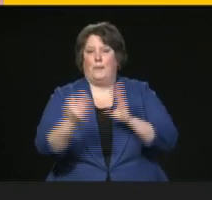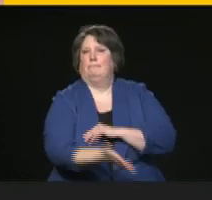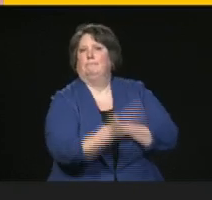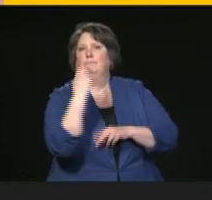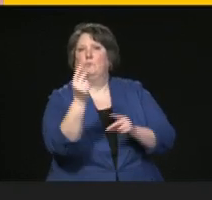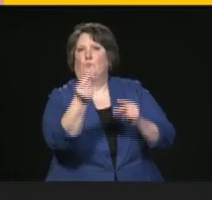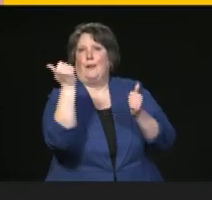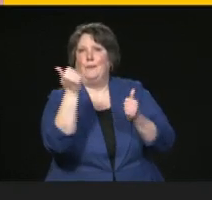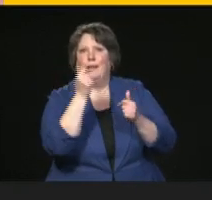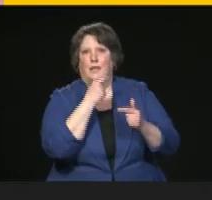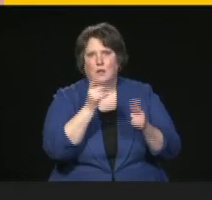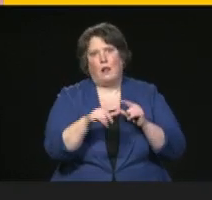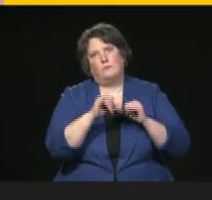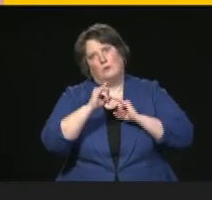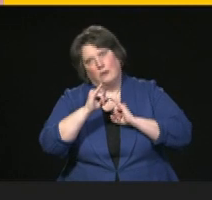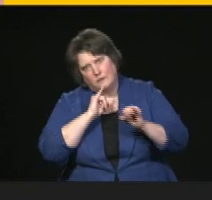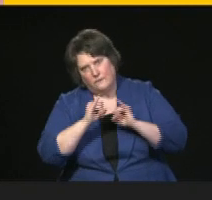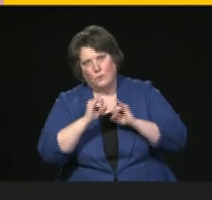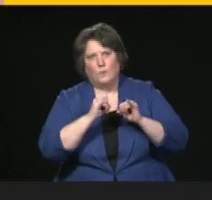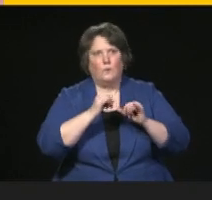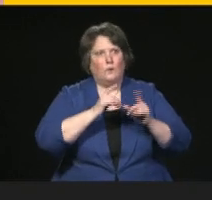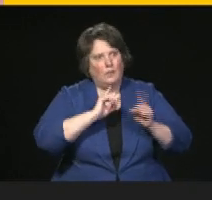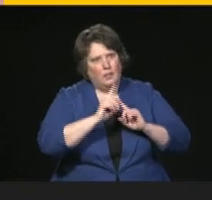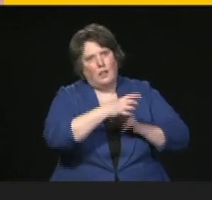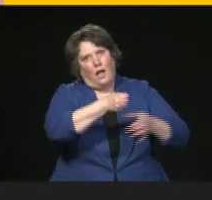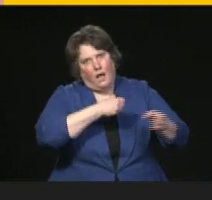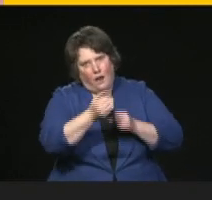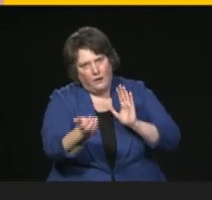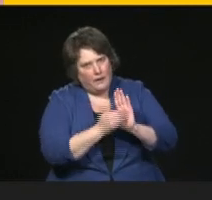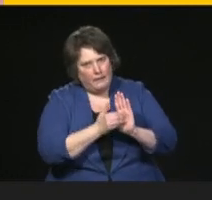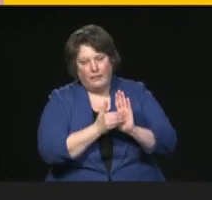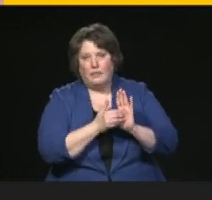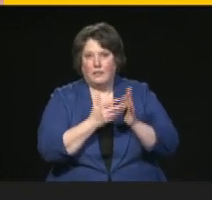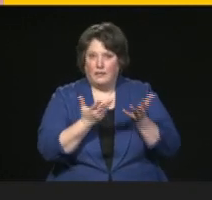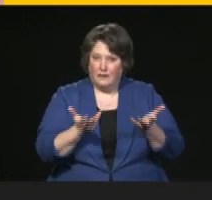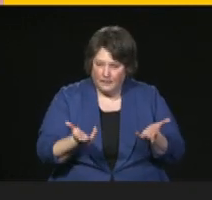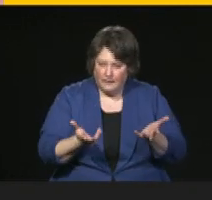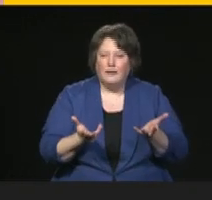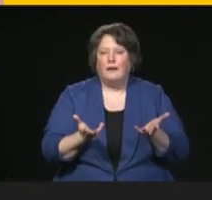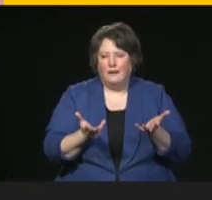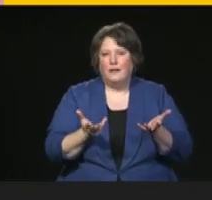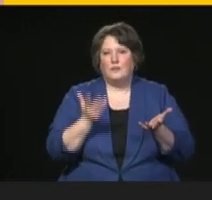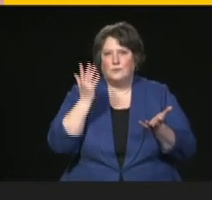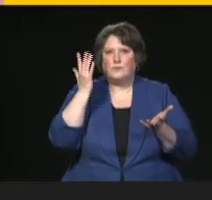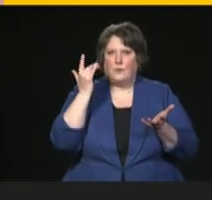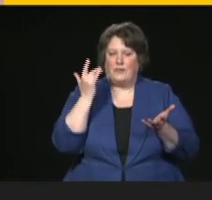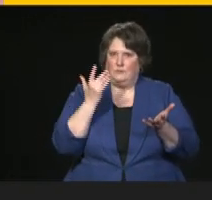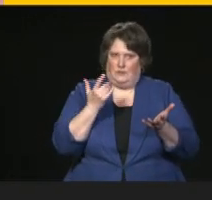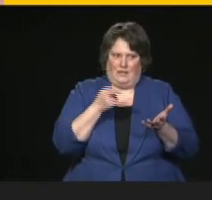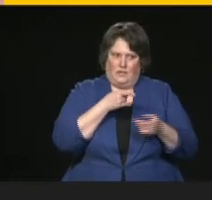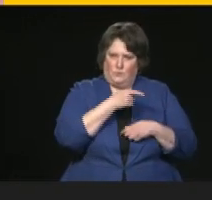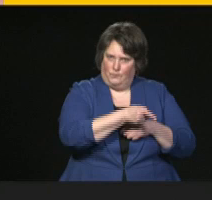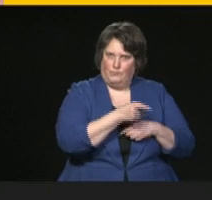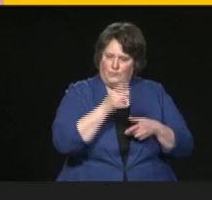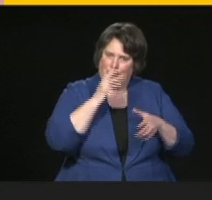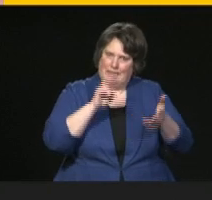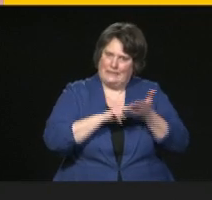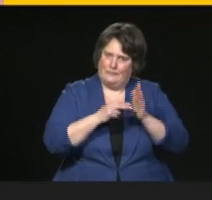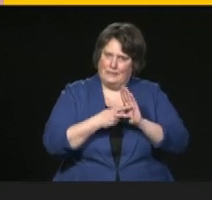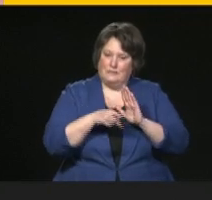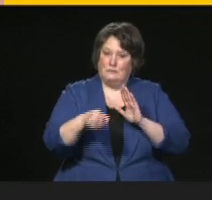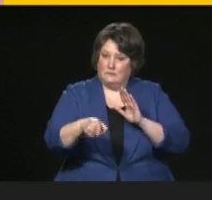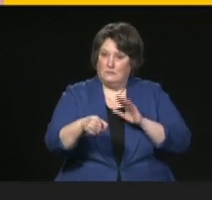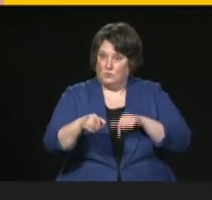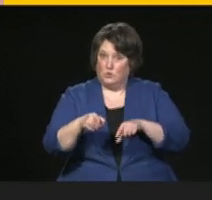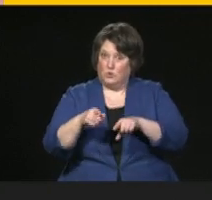off employees without salary, what we're telling them is that a 75% wage subsidy will be